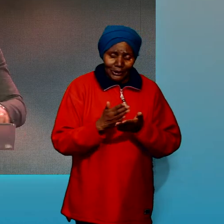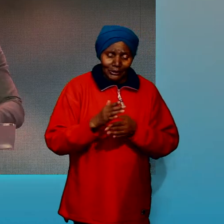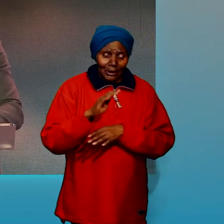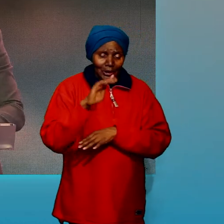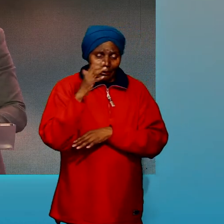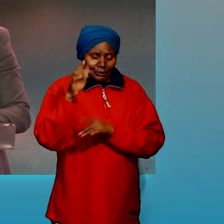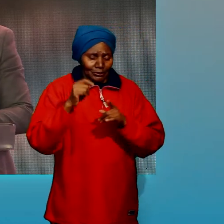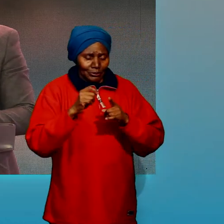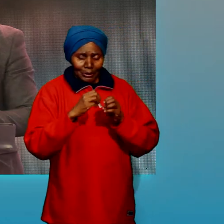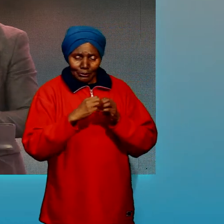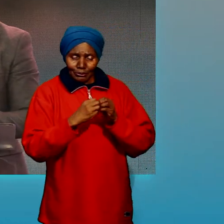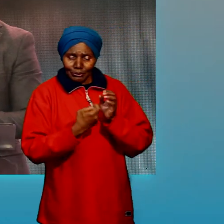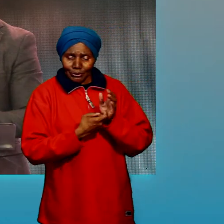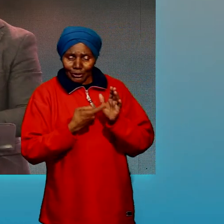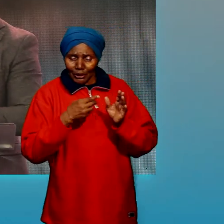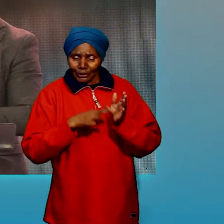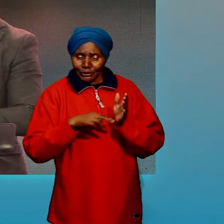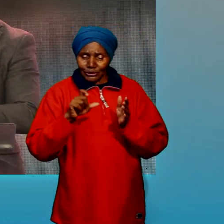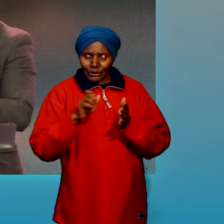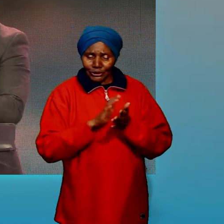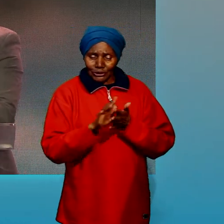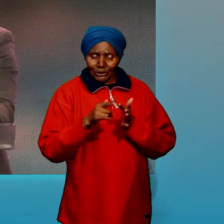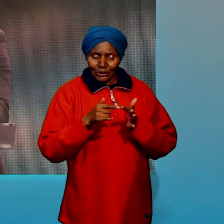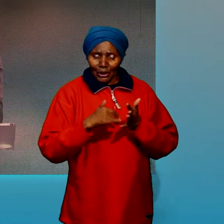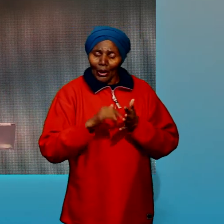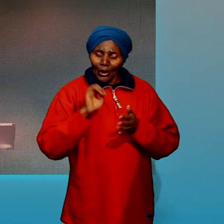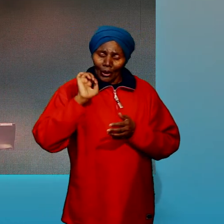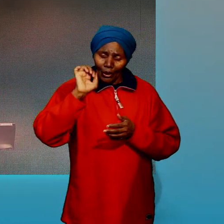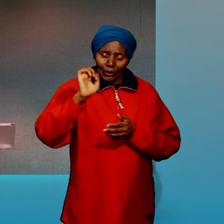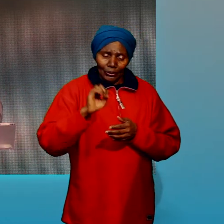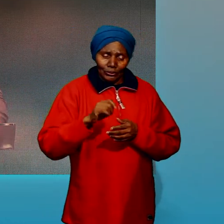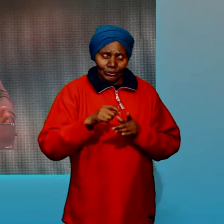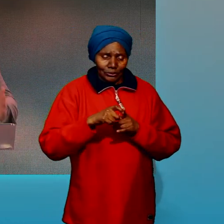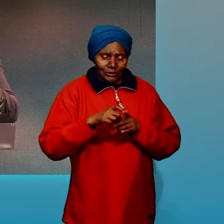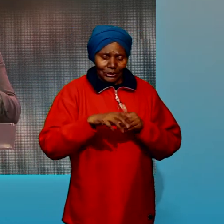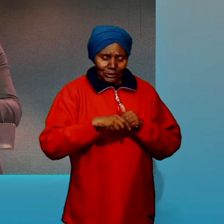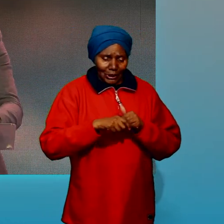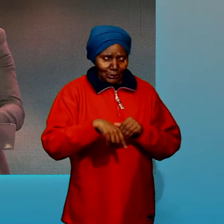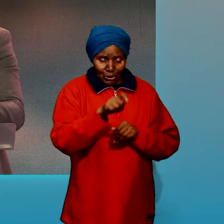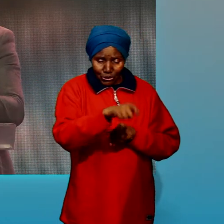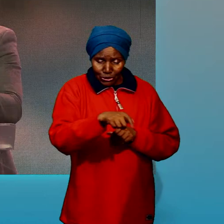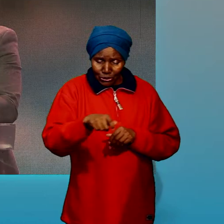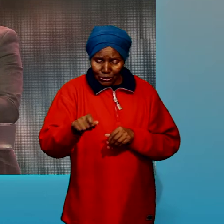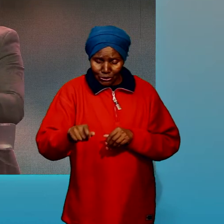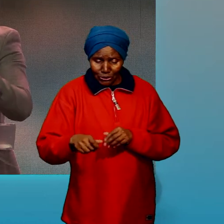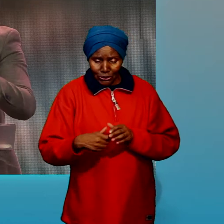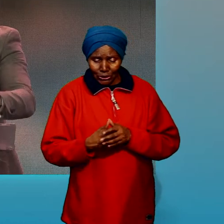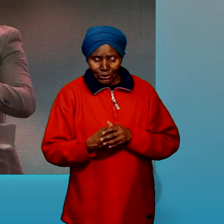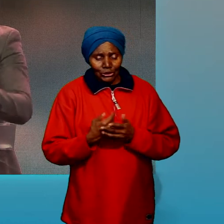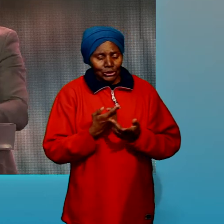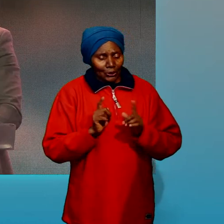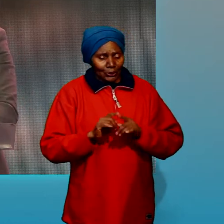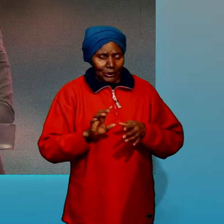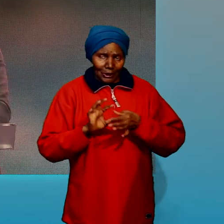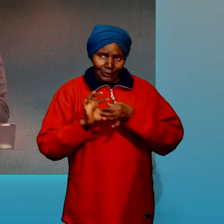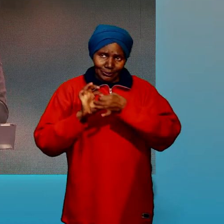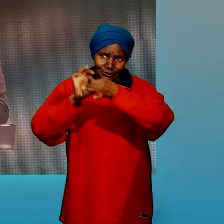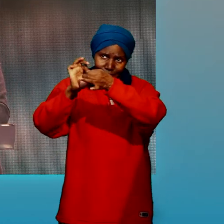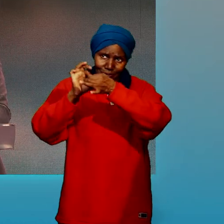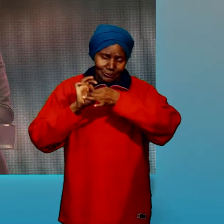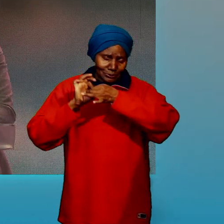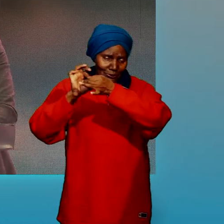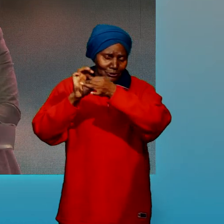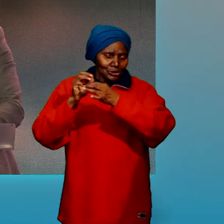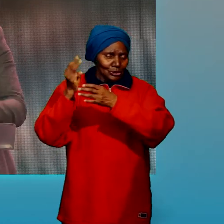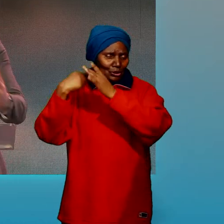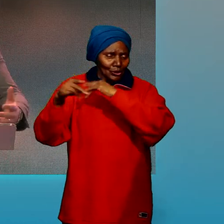his disciples. We are permanently, inextricably linked to the Father.